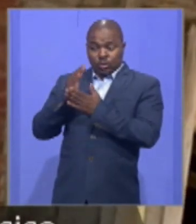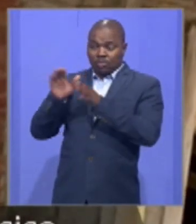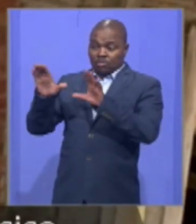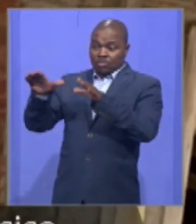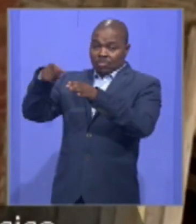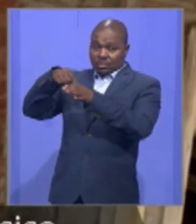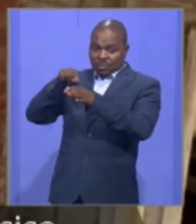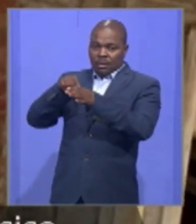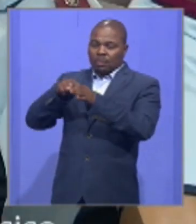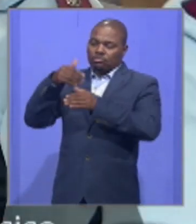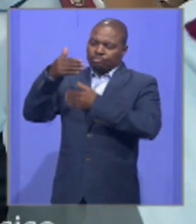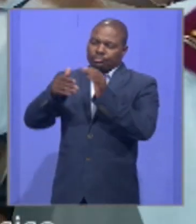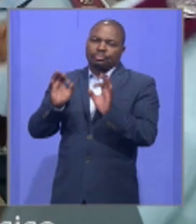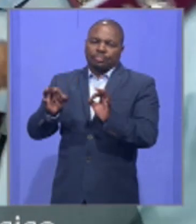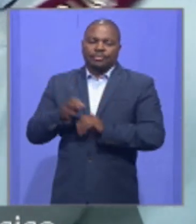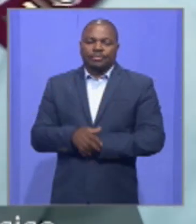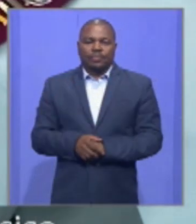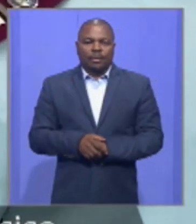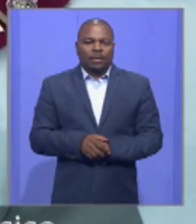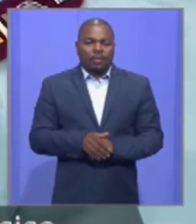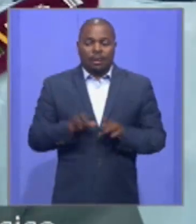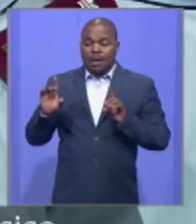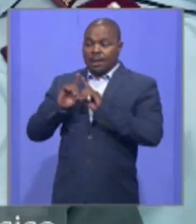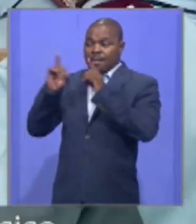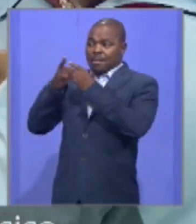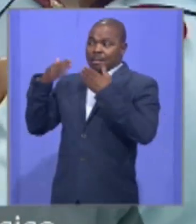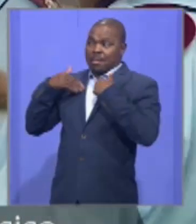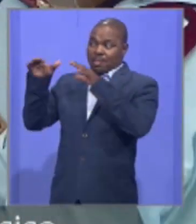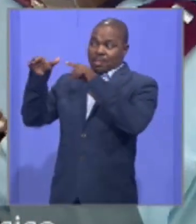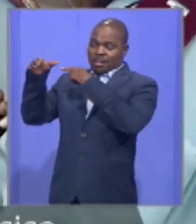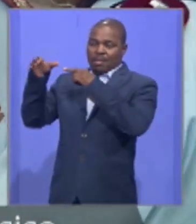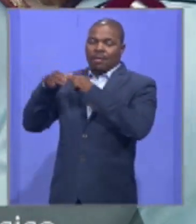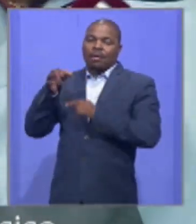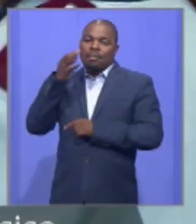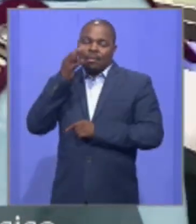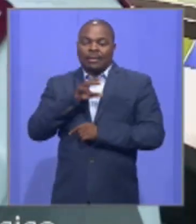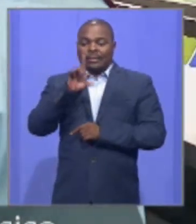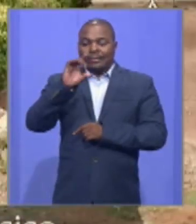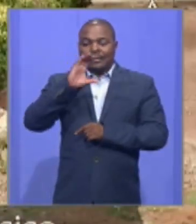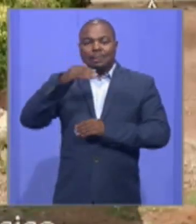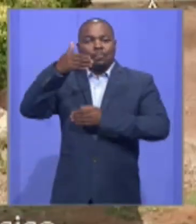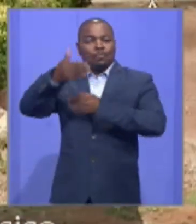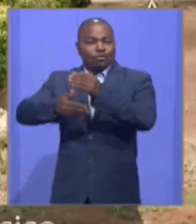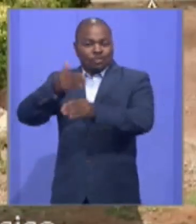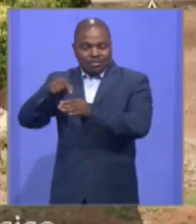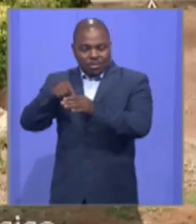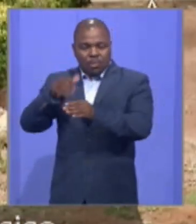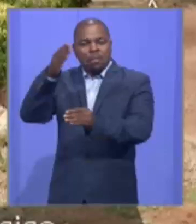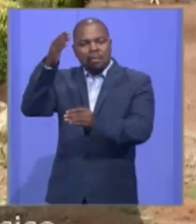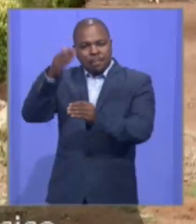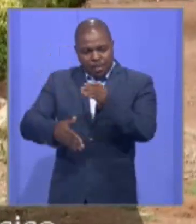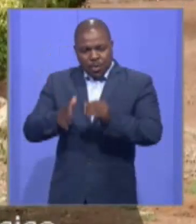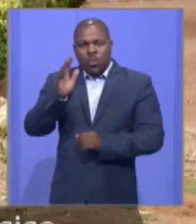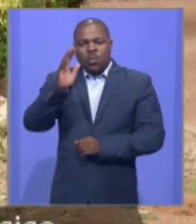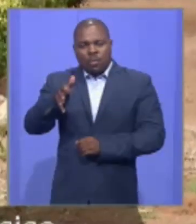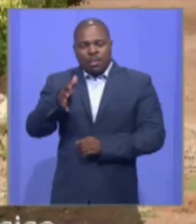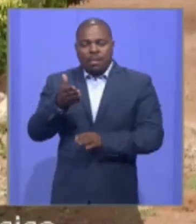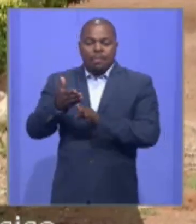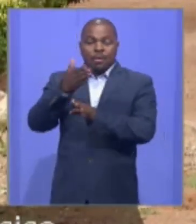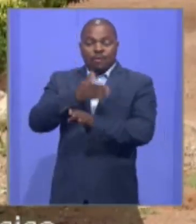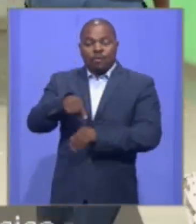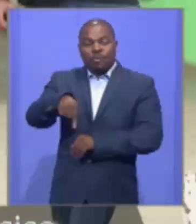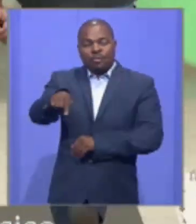runs effectively. Go ya ka lefapha, ditheetso kgalemo mo morerong ono di tla konosediwa pele ga kgwedi